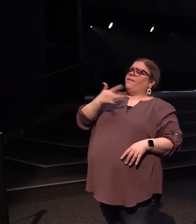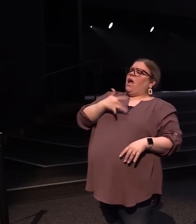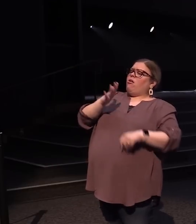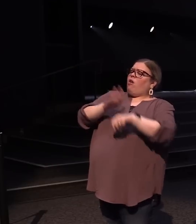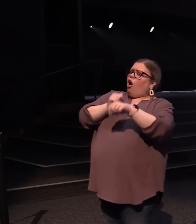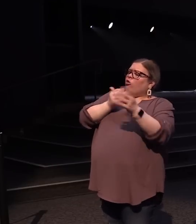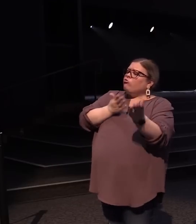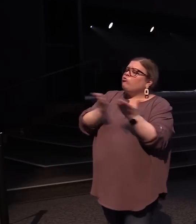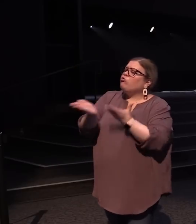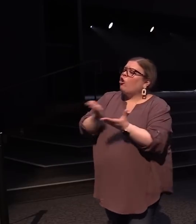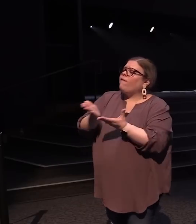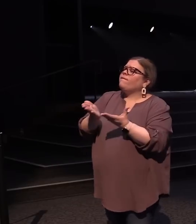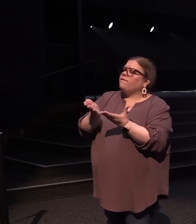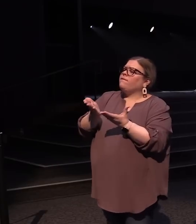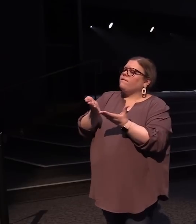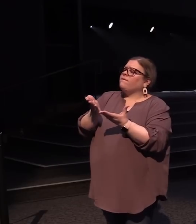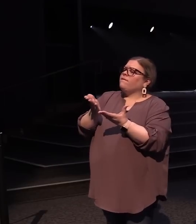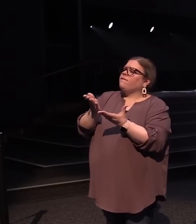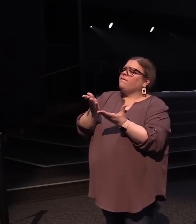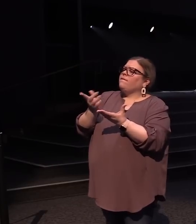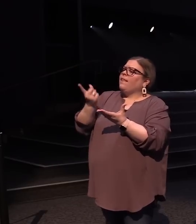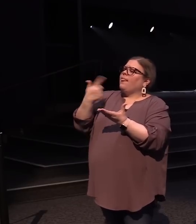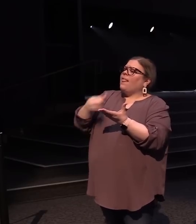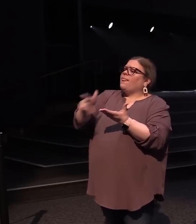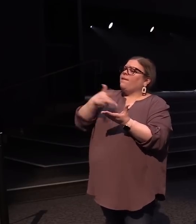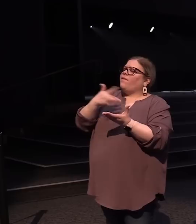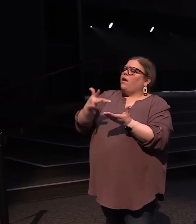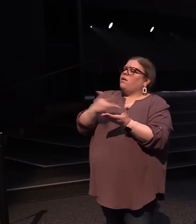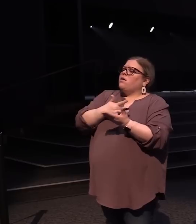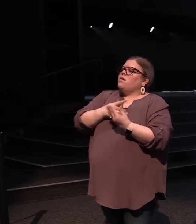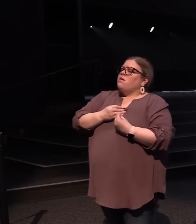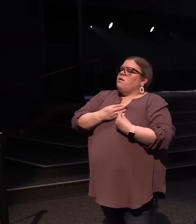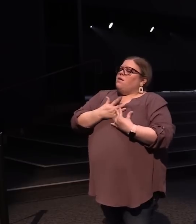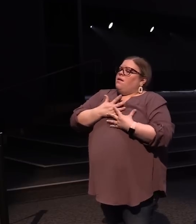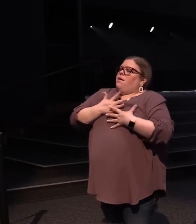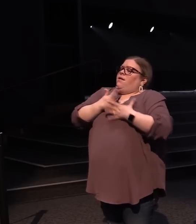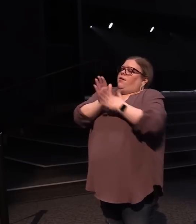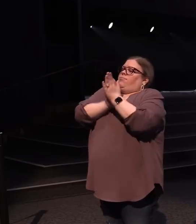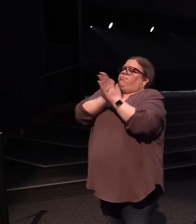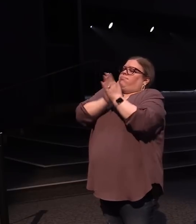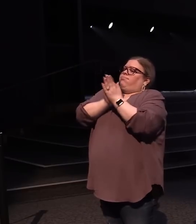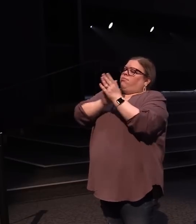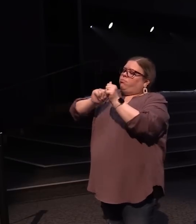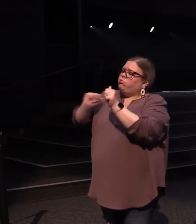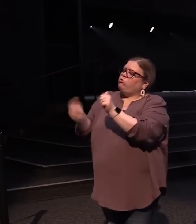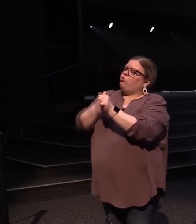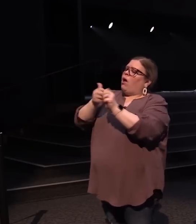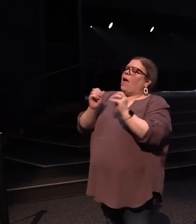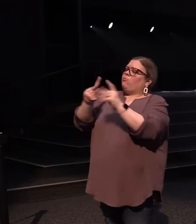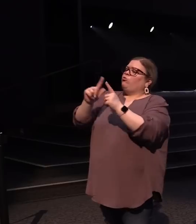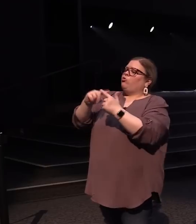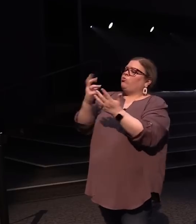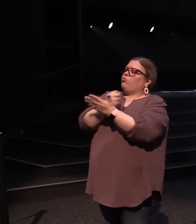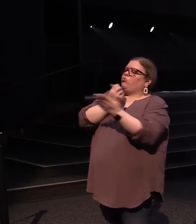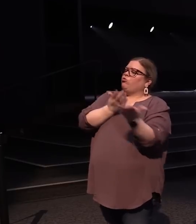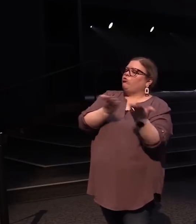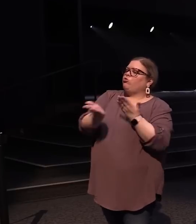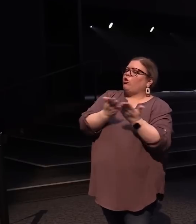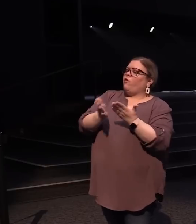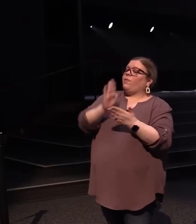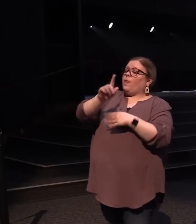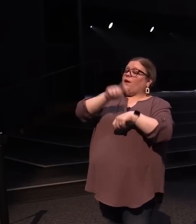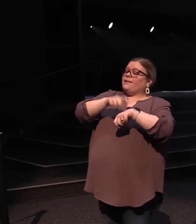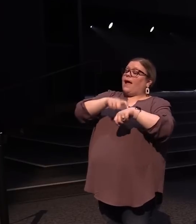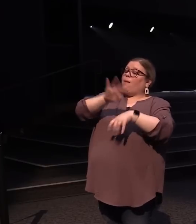area, would you let it rise up in their heart that they would pursue this opportunity, that you would make time in their